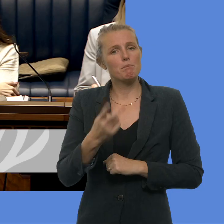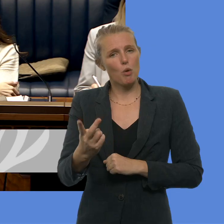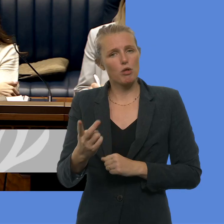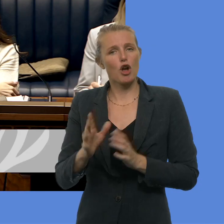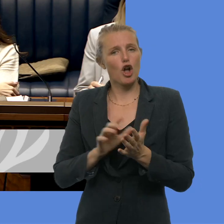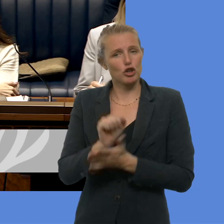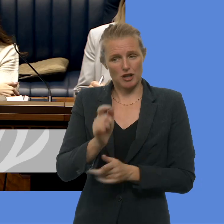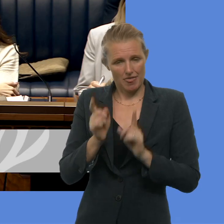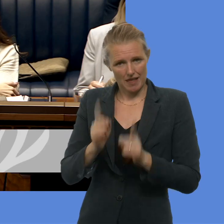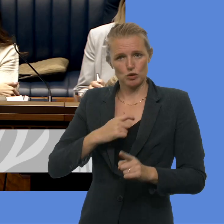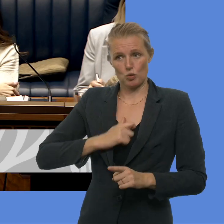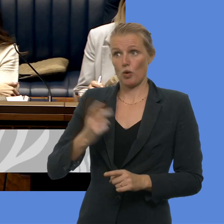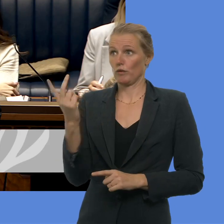commissioners.